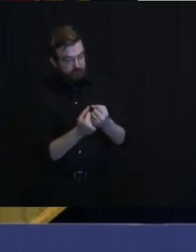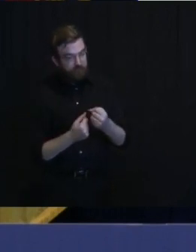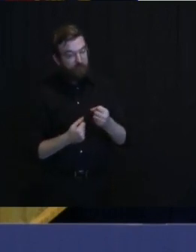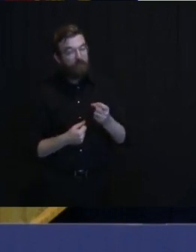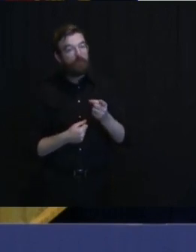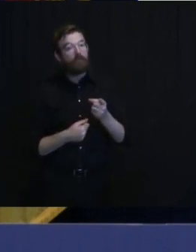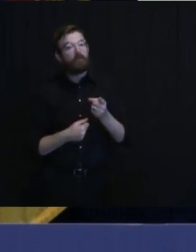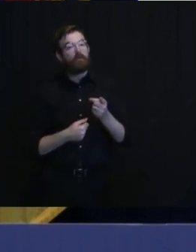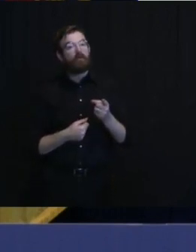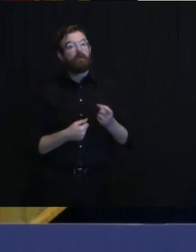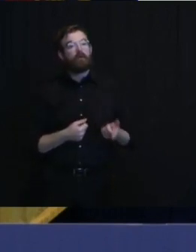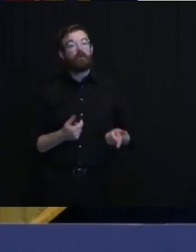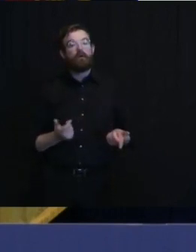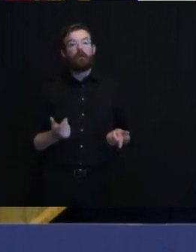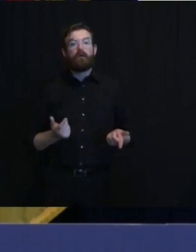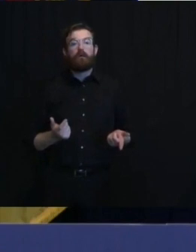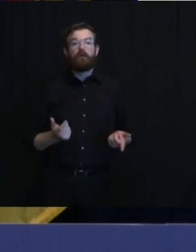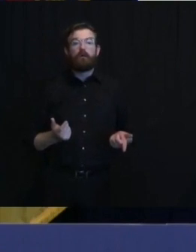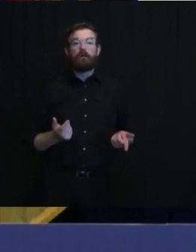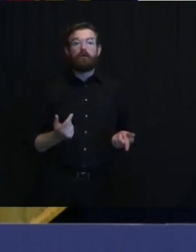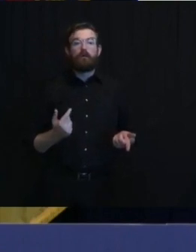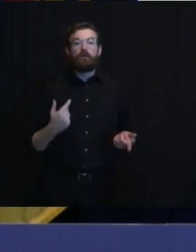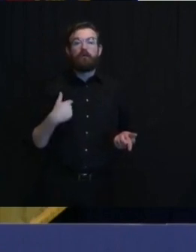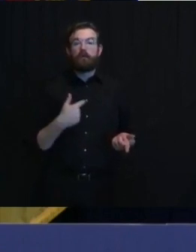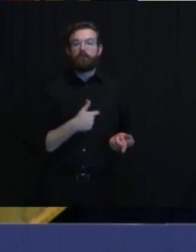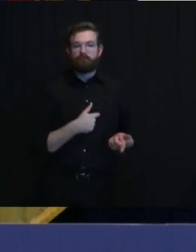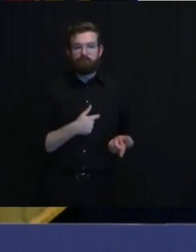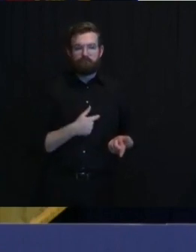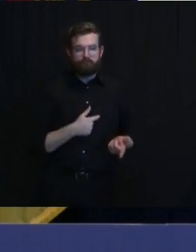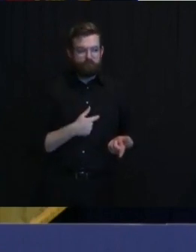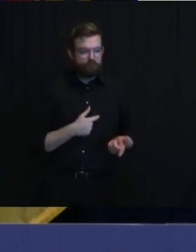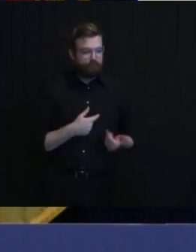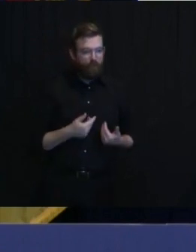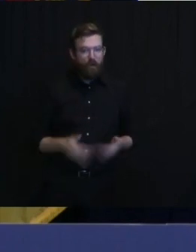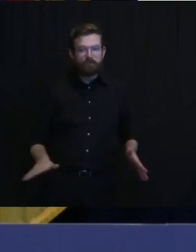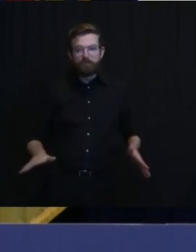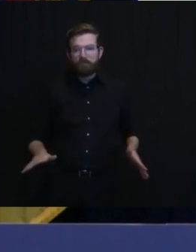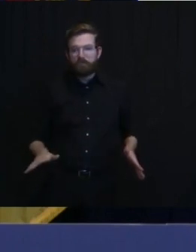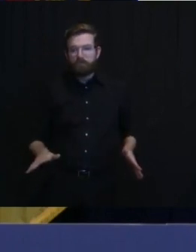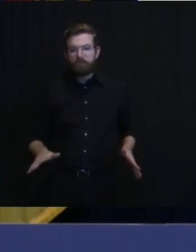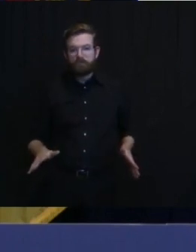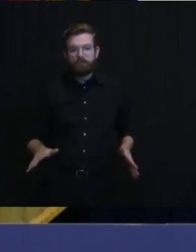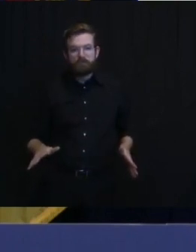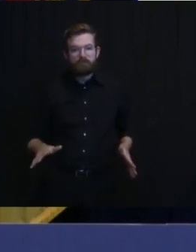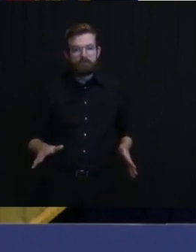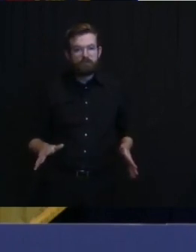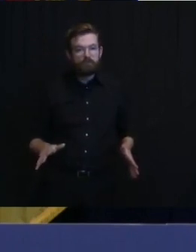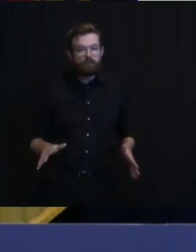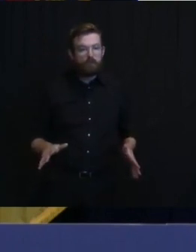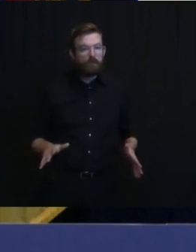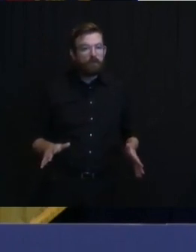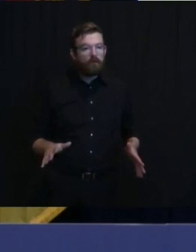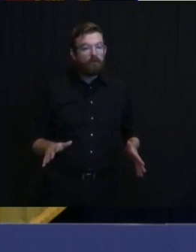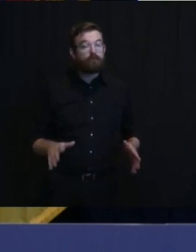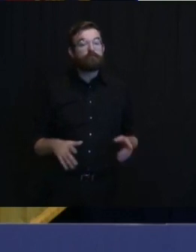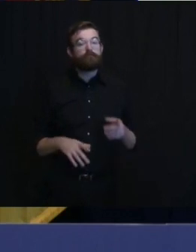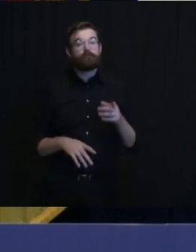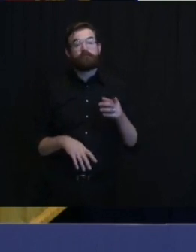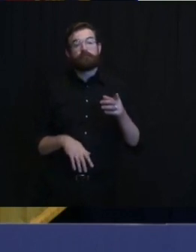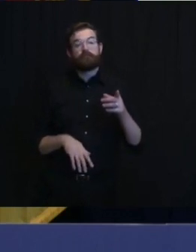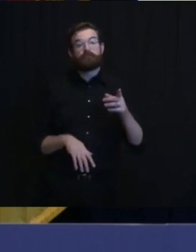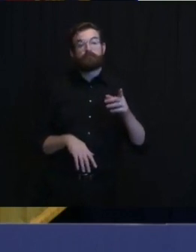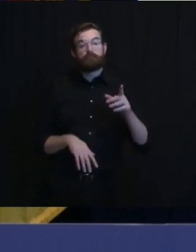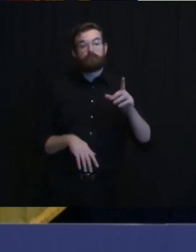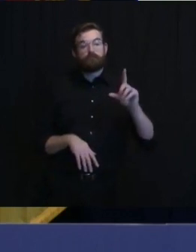to plus or minus end of 2021, it's probably a $20 billion hole. So it does